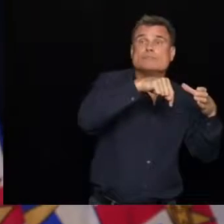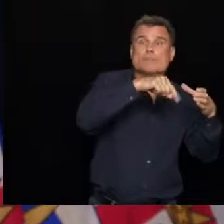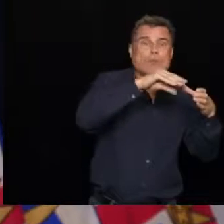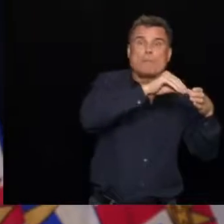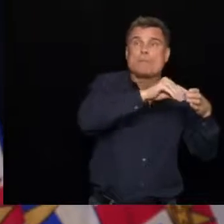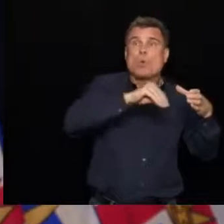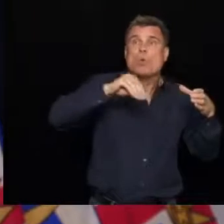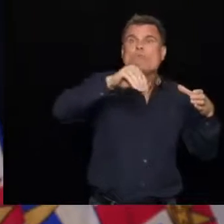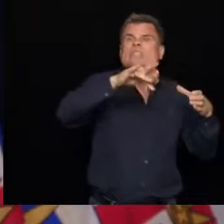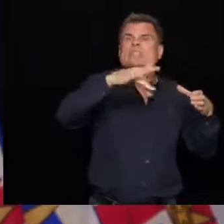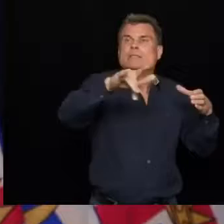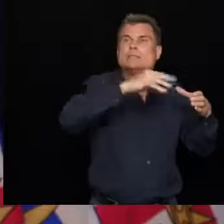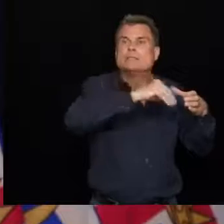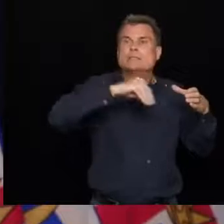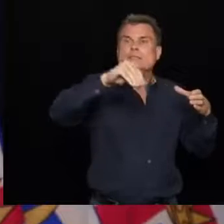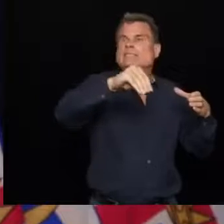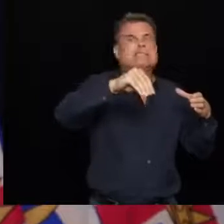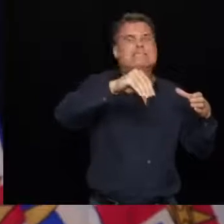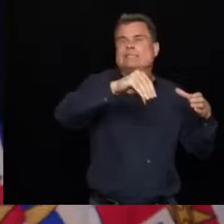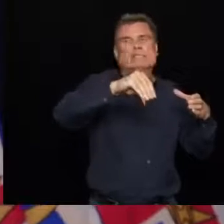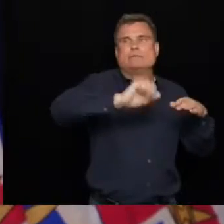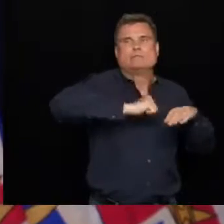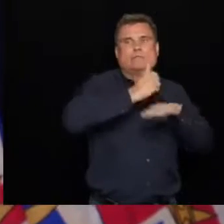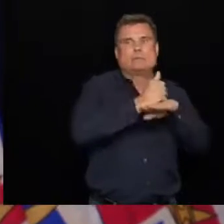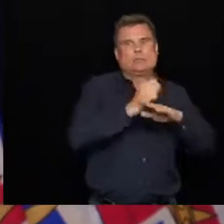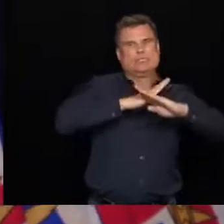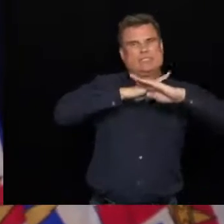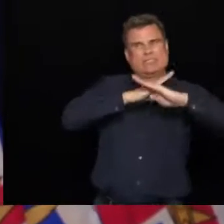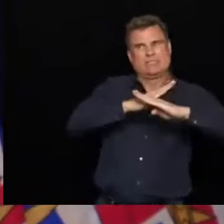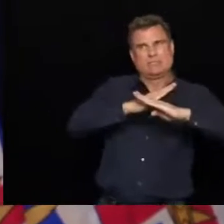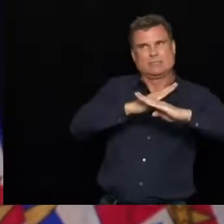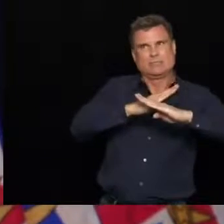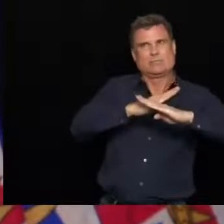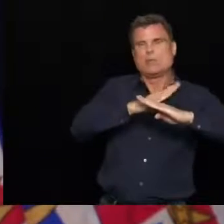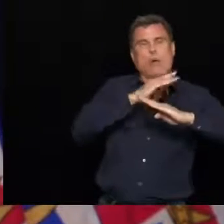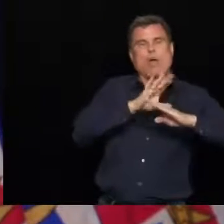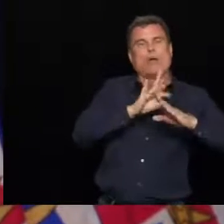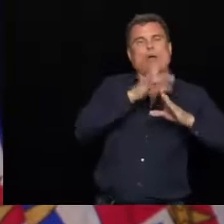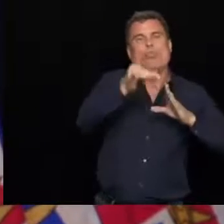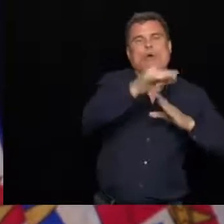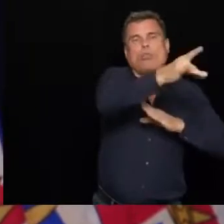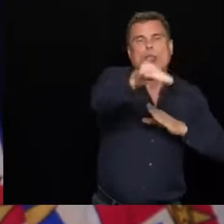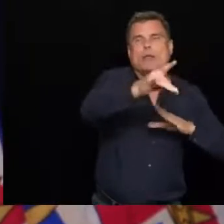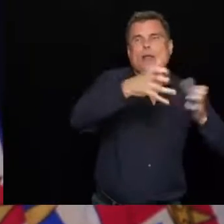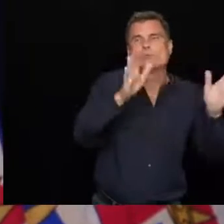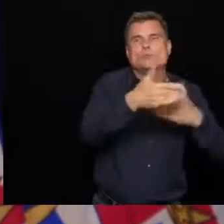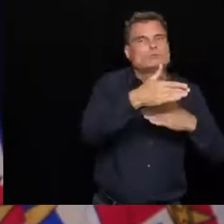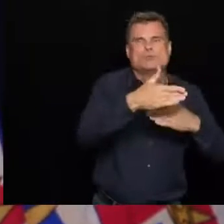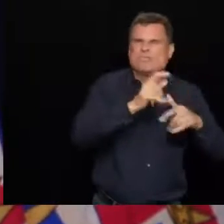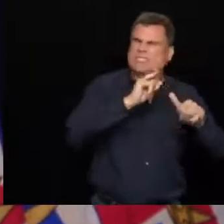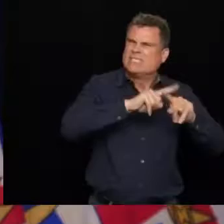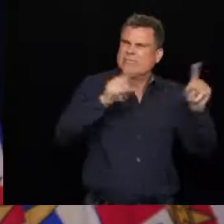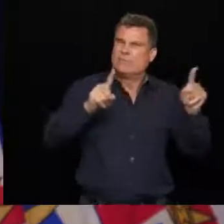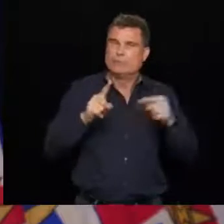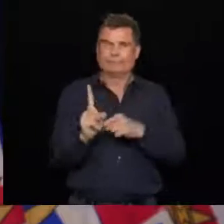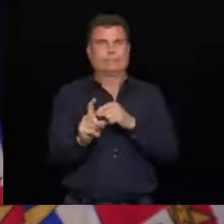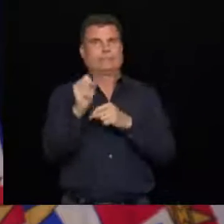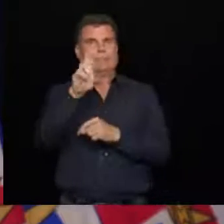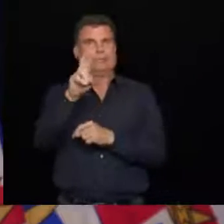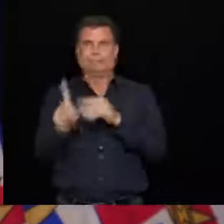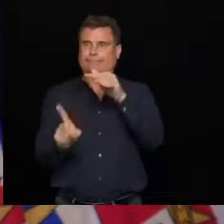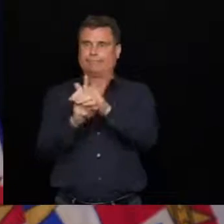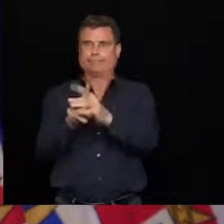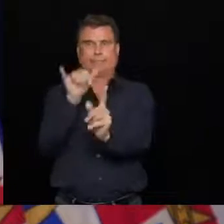that transmission is stopped. And so it's, probable that we at some point may see an outbreak in our schools. But right